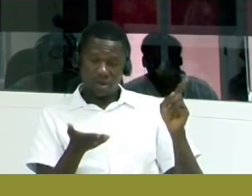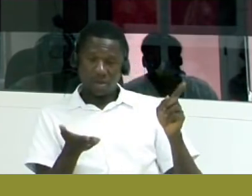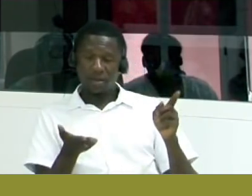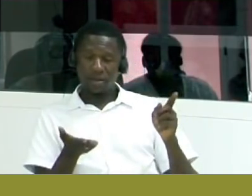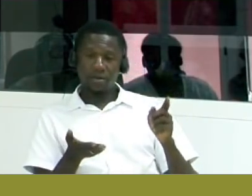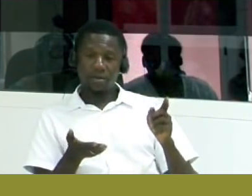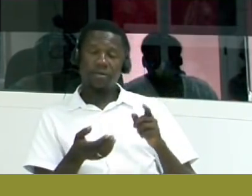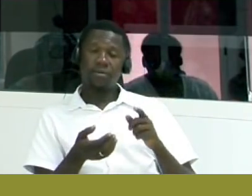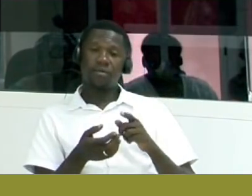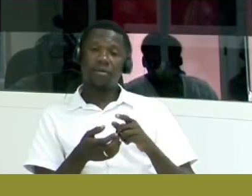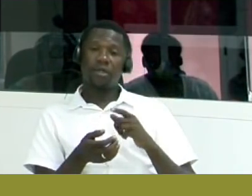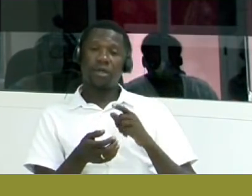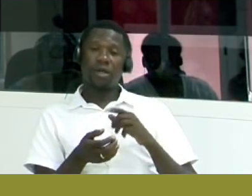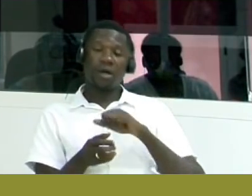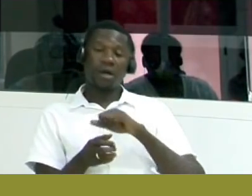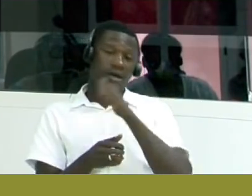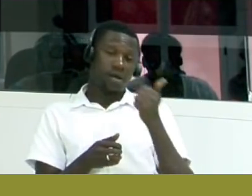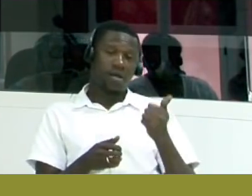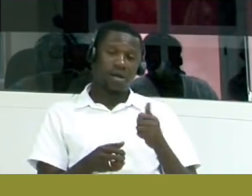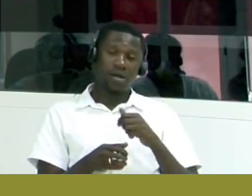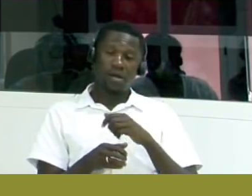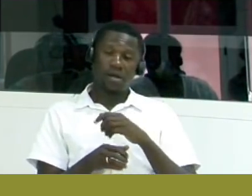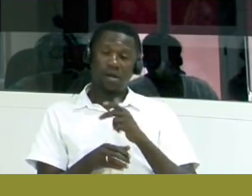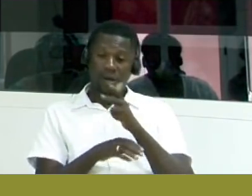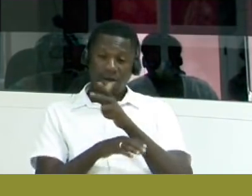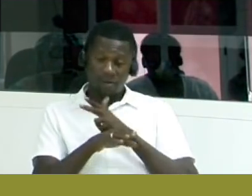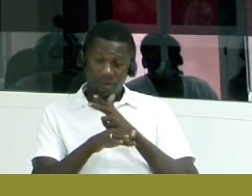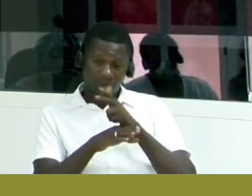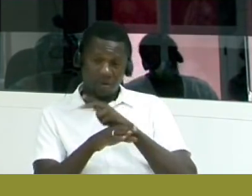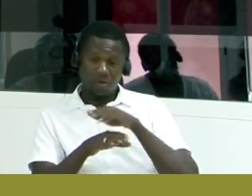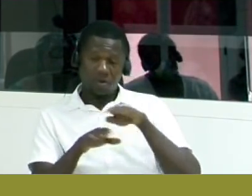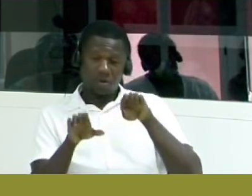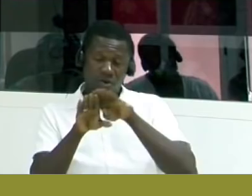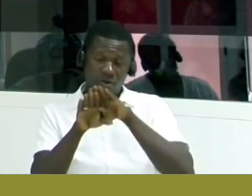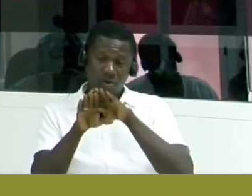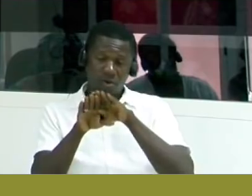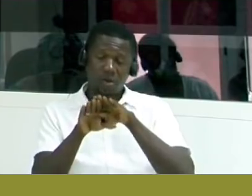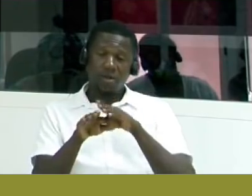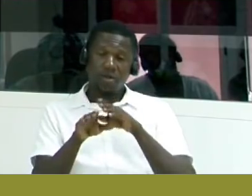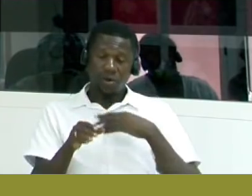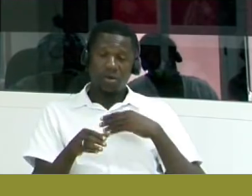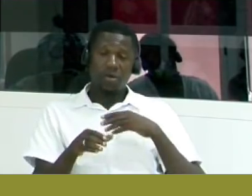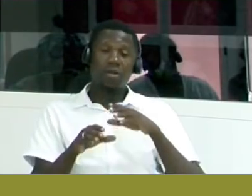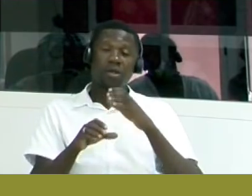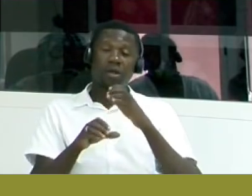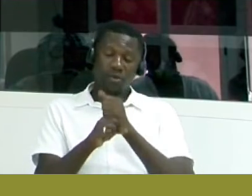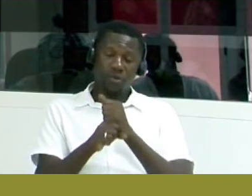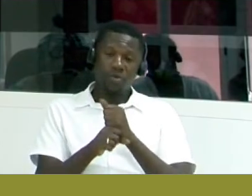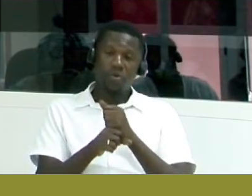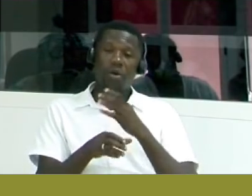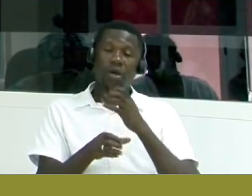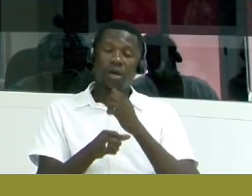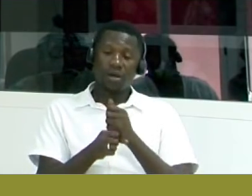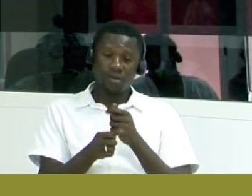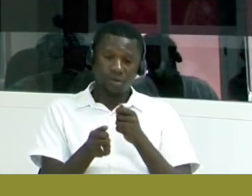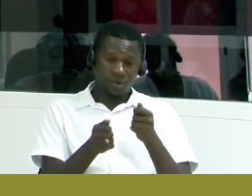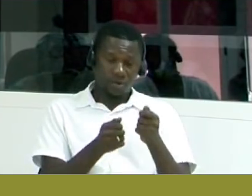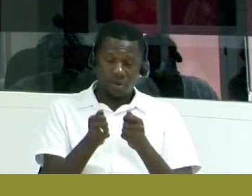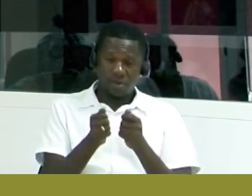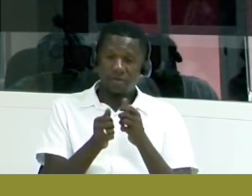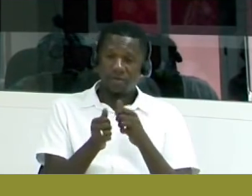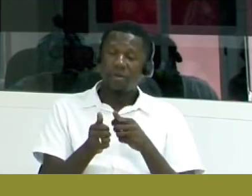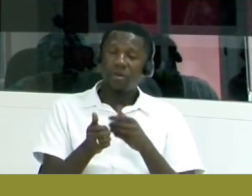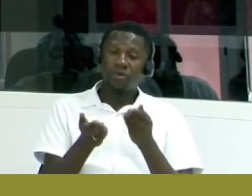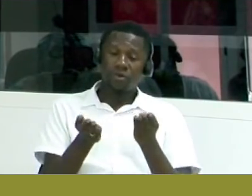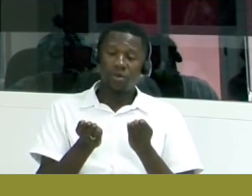Mm-hmm. And the forces on the ground would have been required to help coordinate with the students to arrange